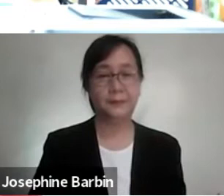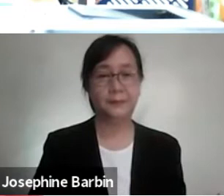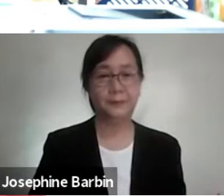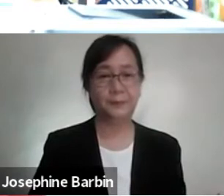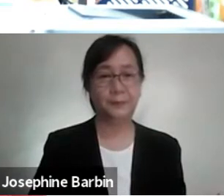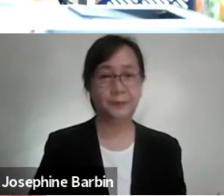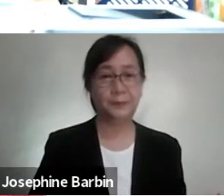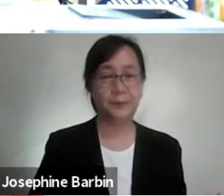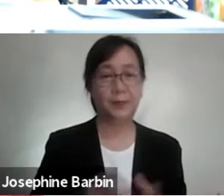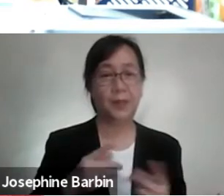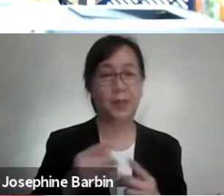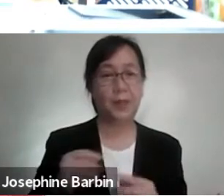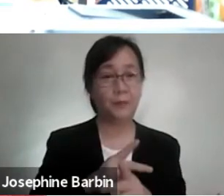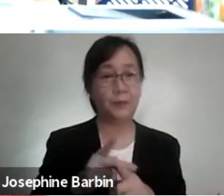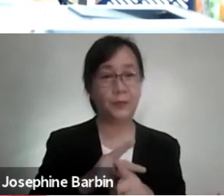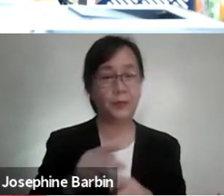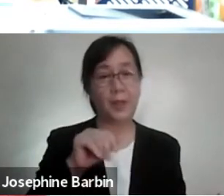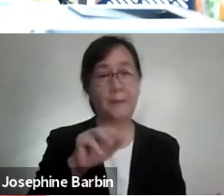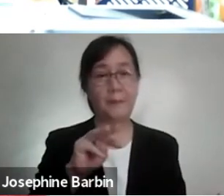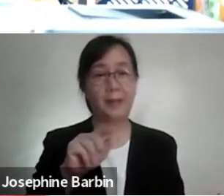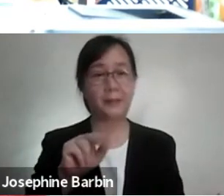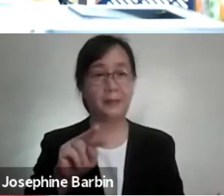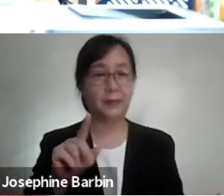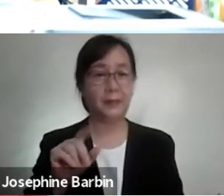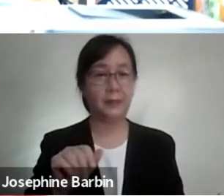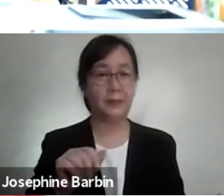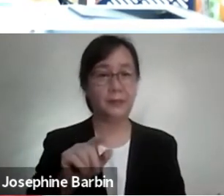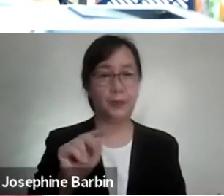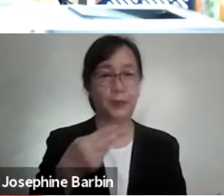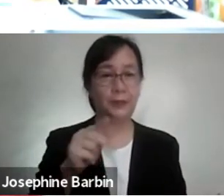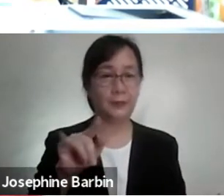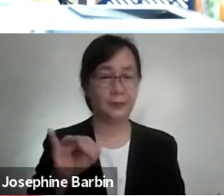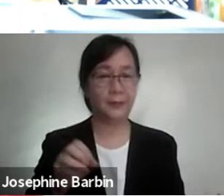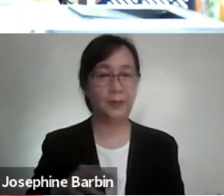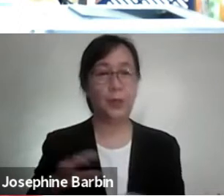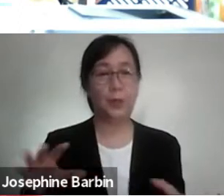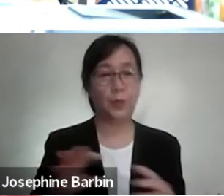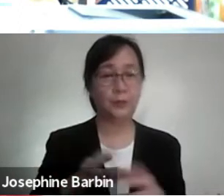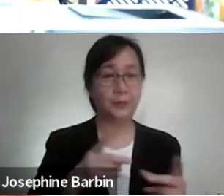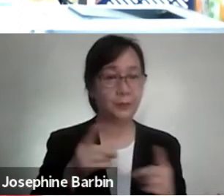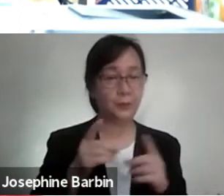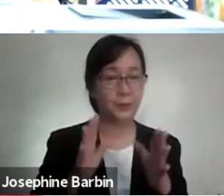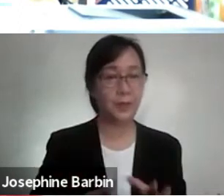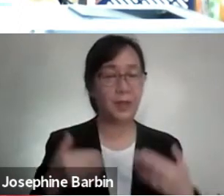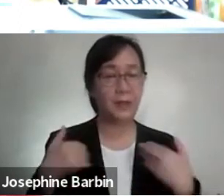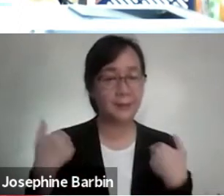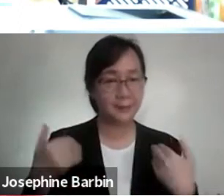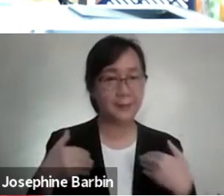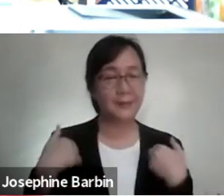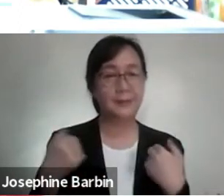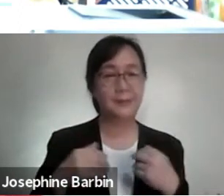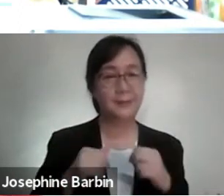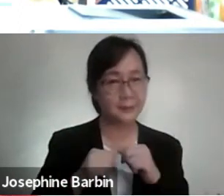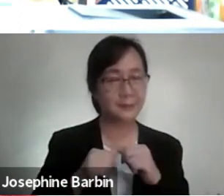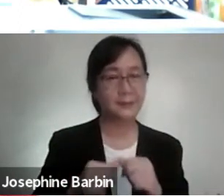by Professor Amanda Third. Professor Amanda Third is the co-director of the Young and Resilient